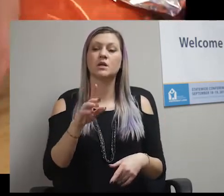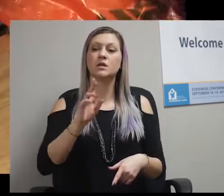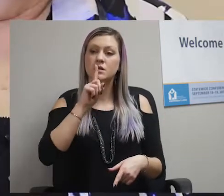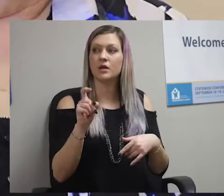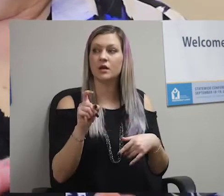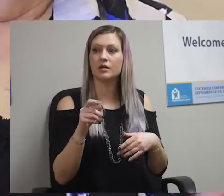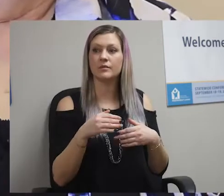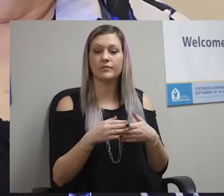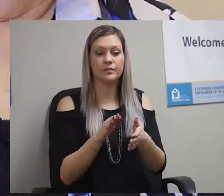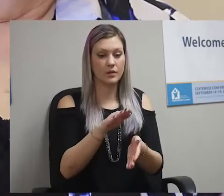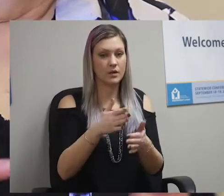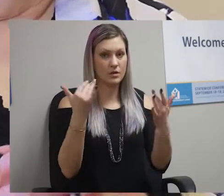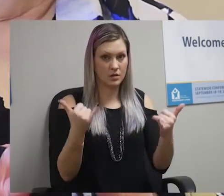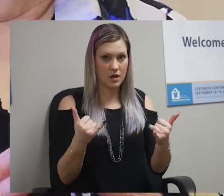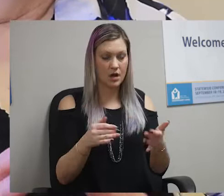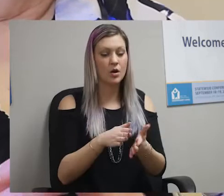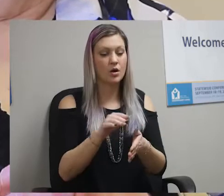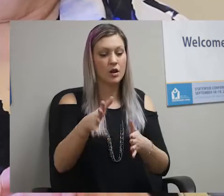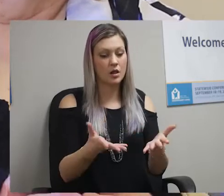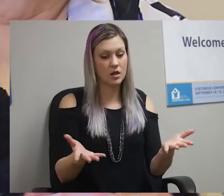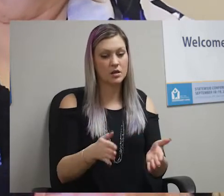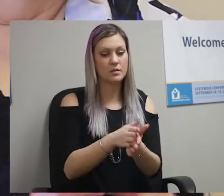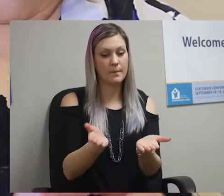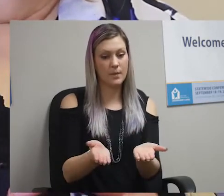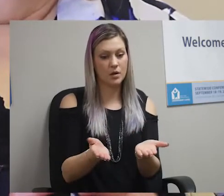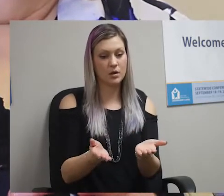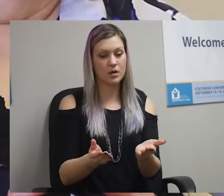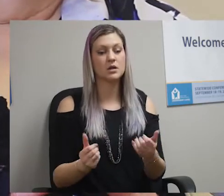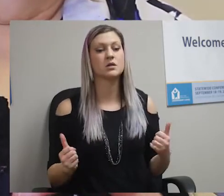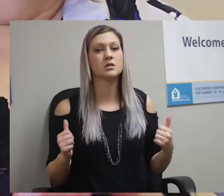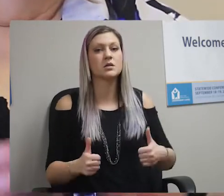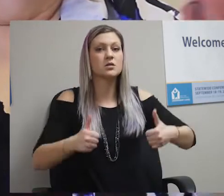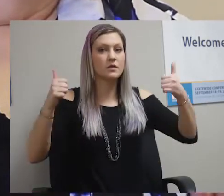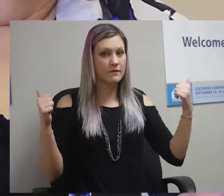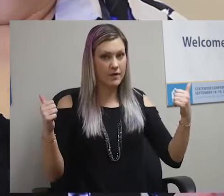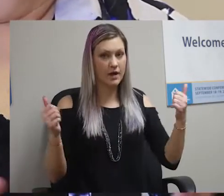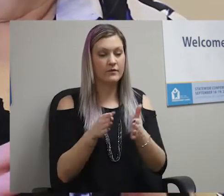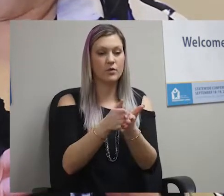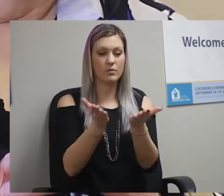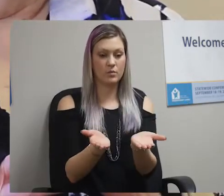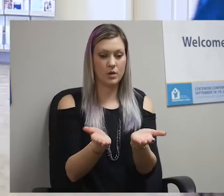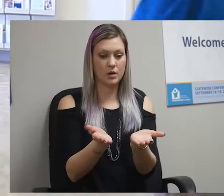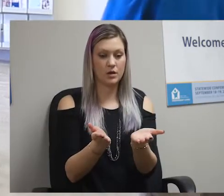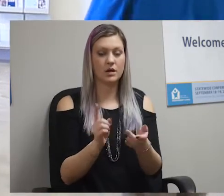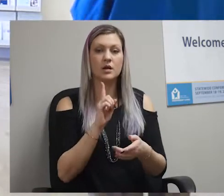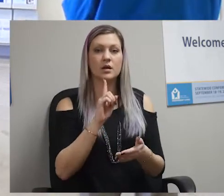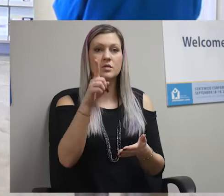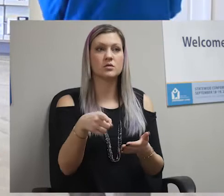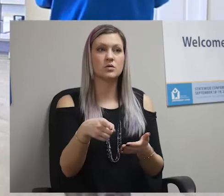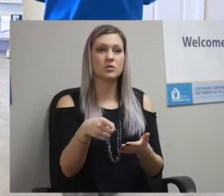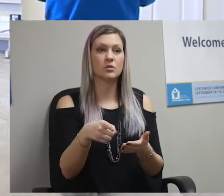have it. This little book of ideas, skills, and practices is, at its most basic,